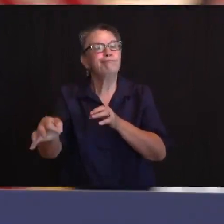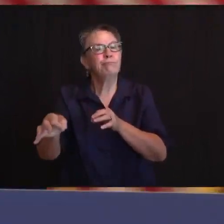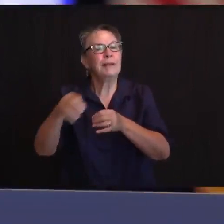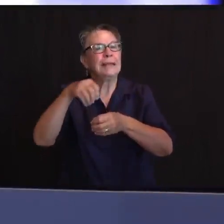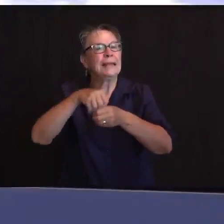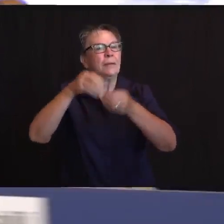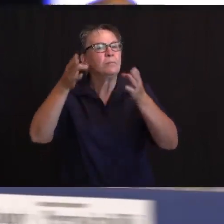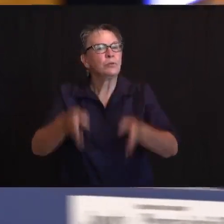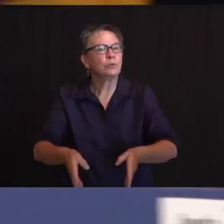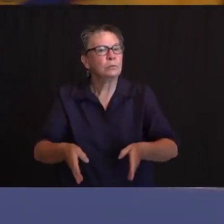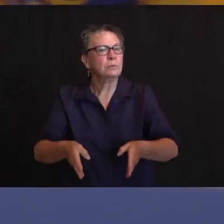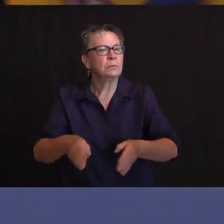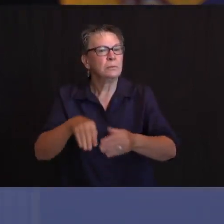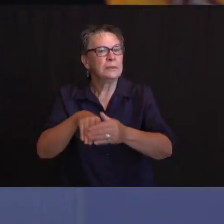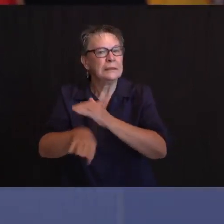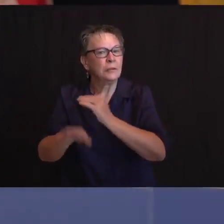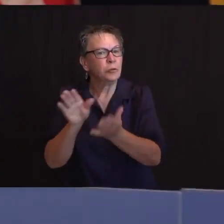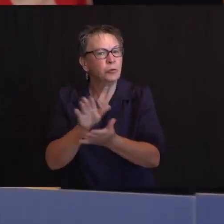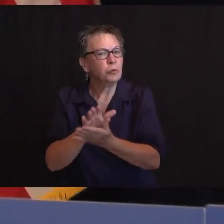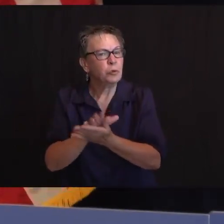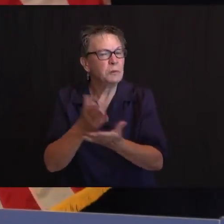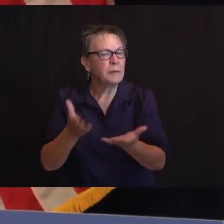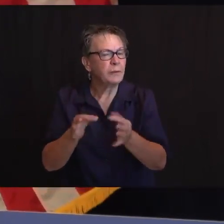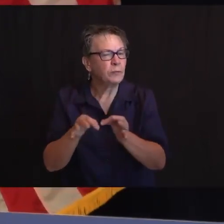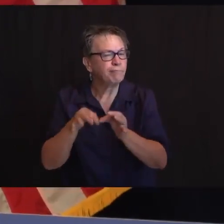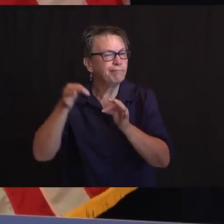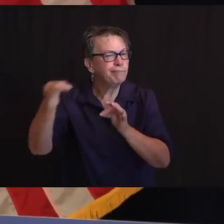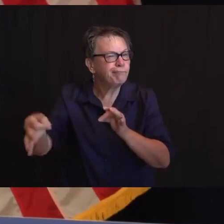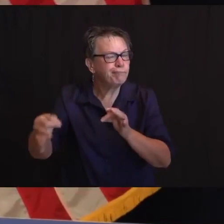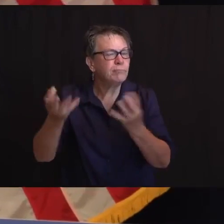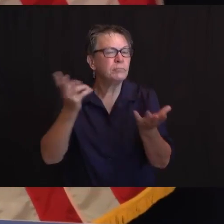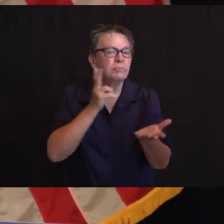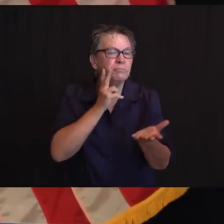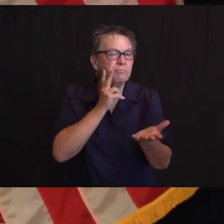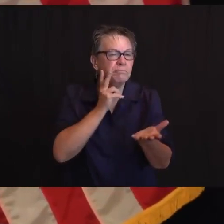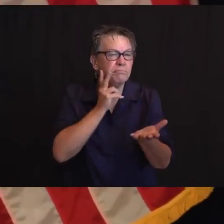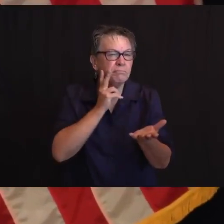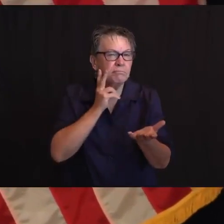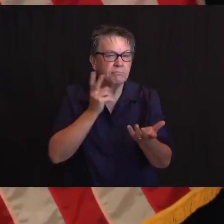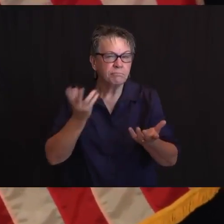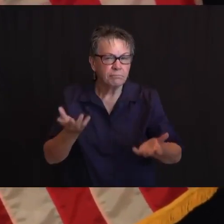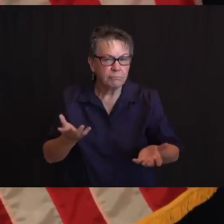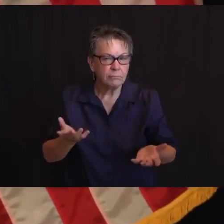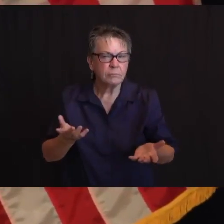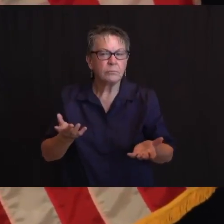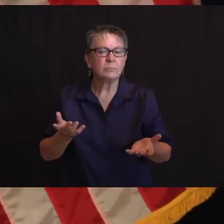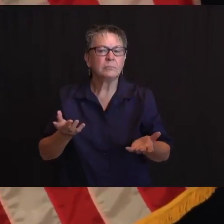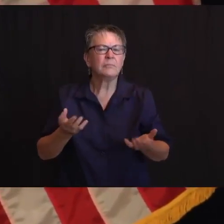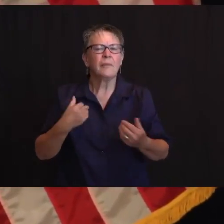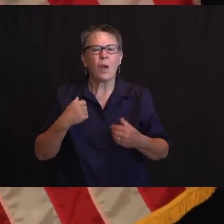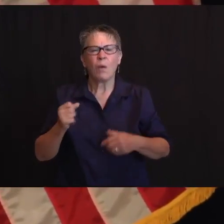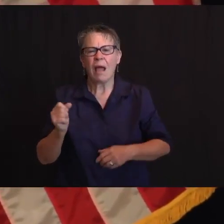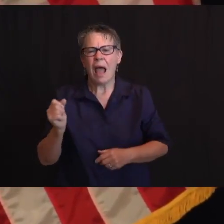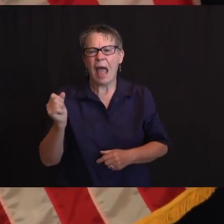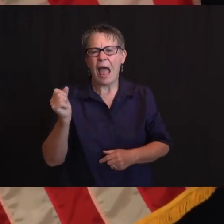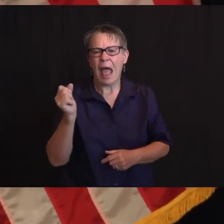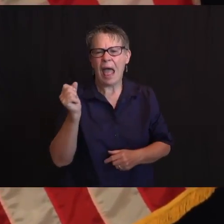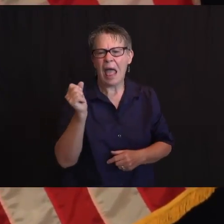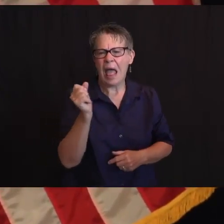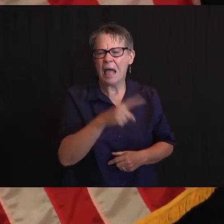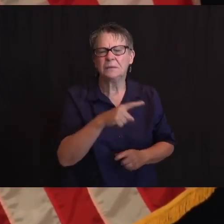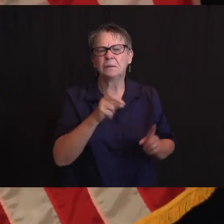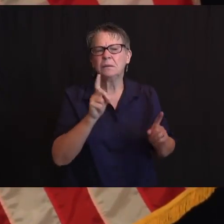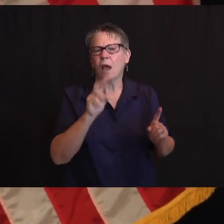go right to the experts all the way to the end of the table here. So we do hope that school districts are already familiar with the indoor air quality standard